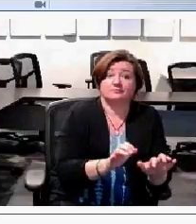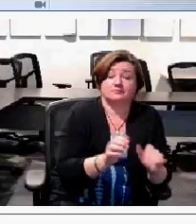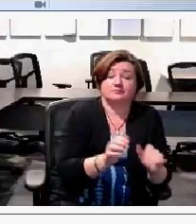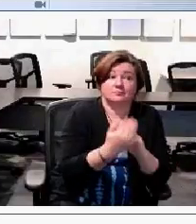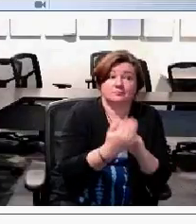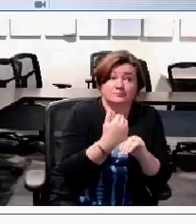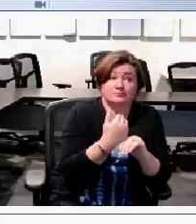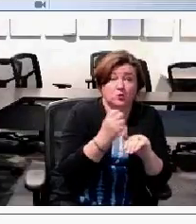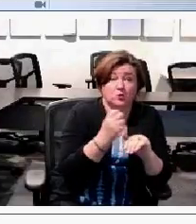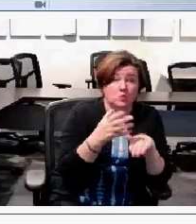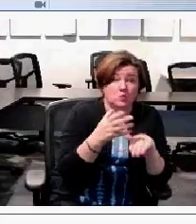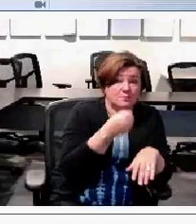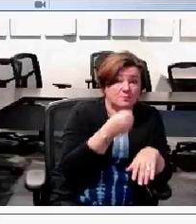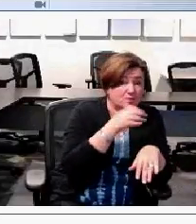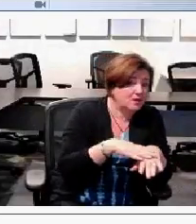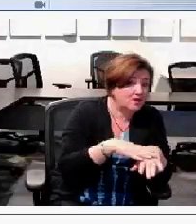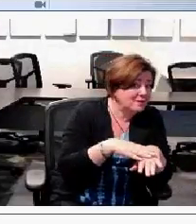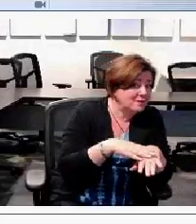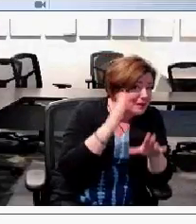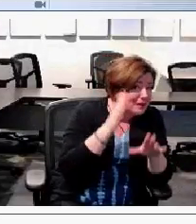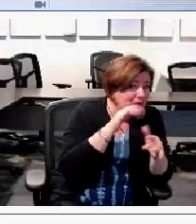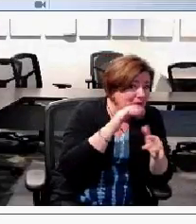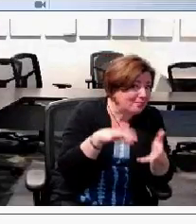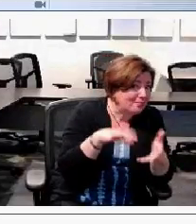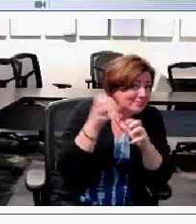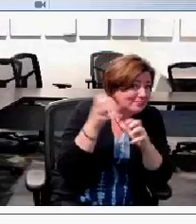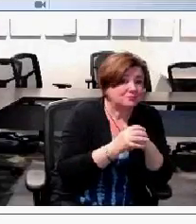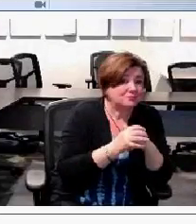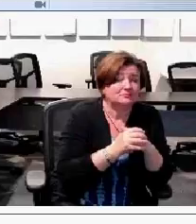ask me on the microphone won't read that.